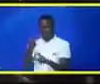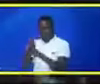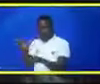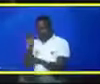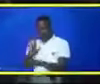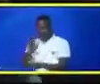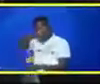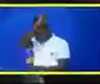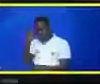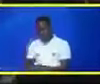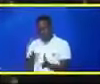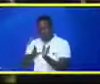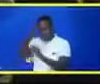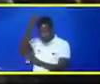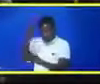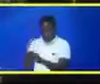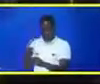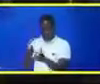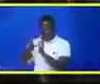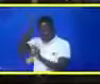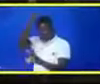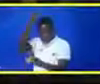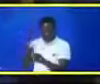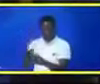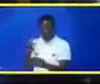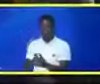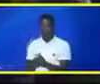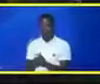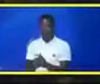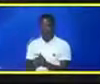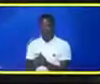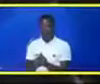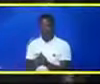prostitutes. In the name of Jesus Christ.